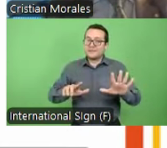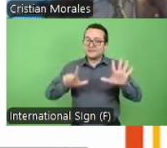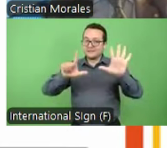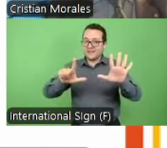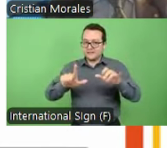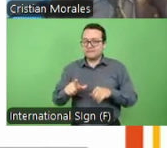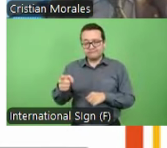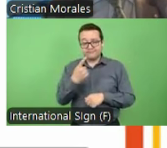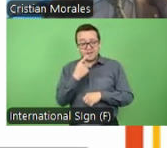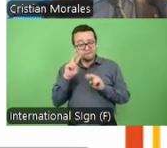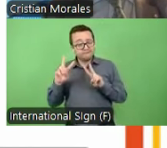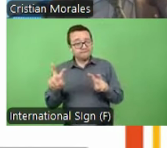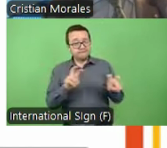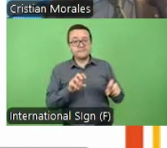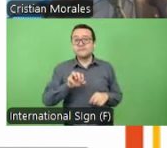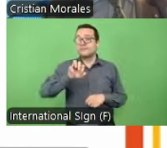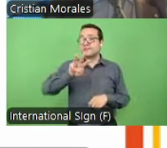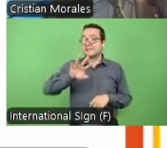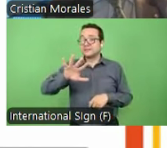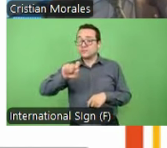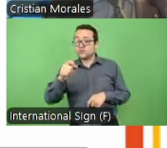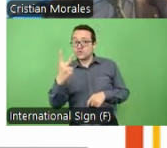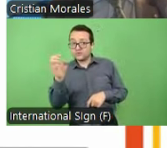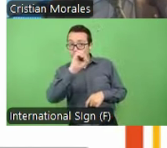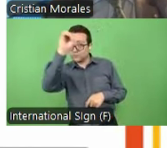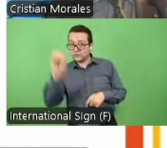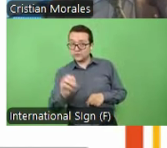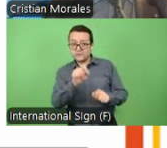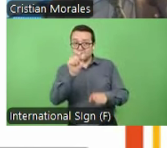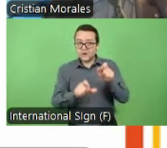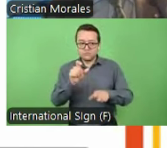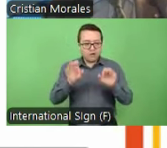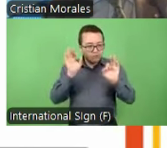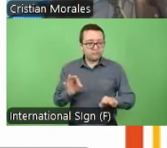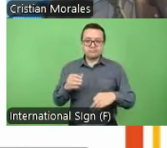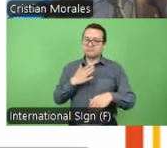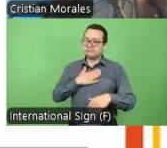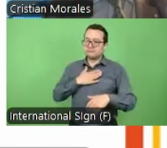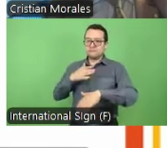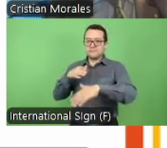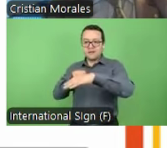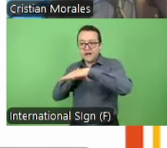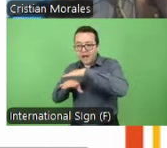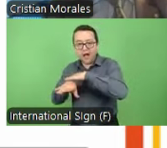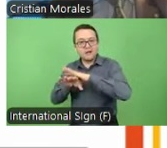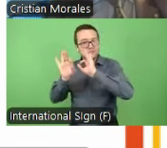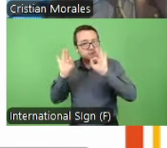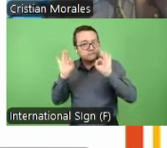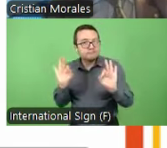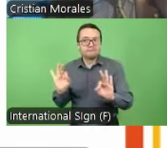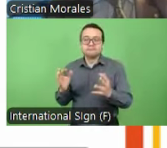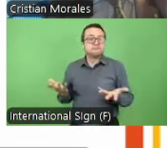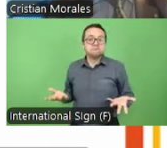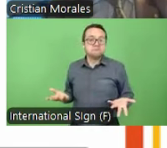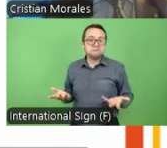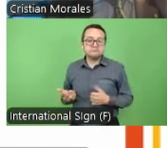población 35.2% of the no population accede en un determinado año, en does los not últimos años de la accept medición in de cada uno de los países por the alguna de las past